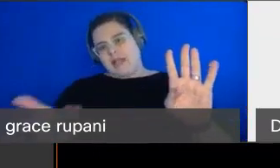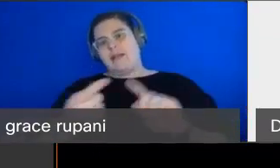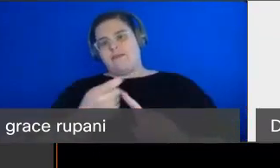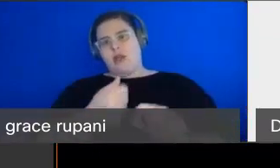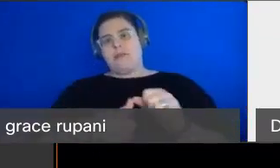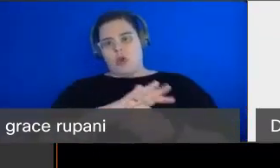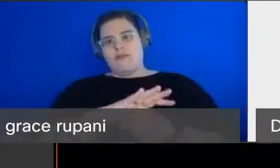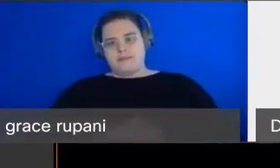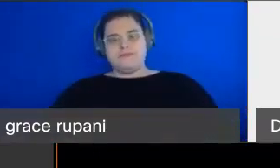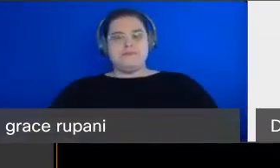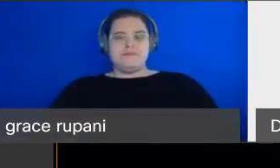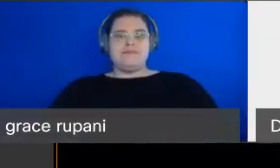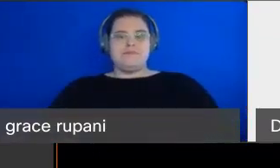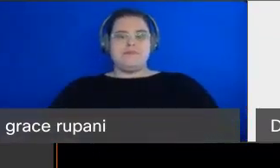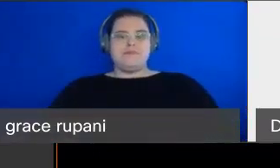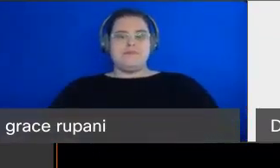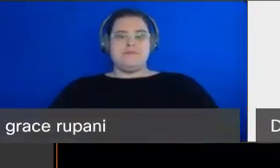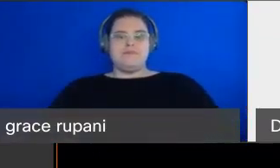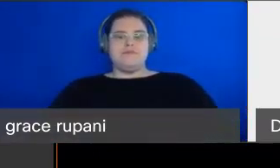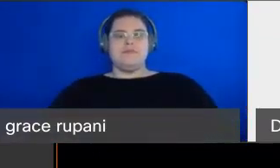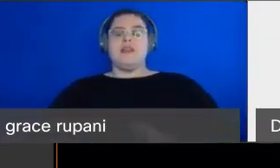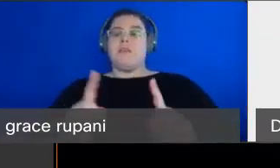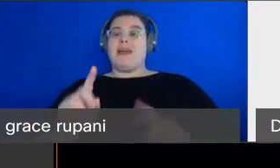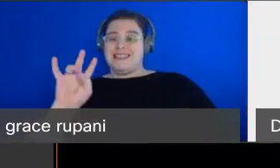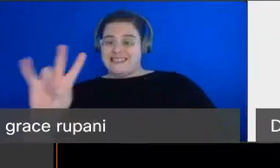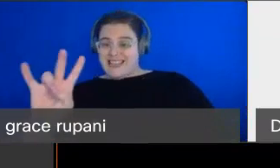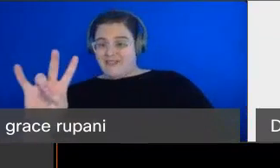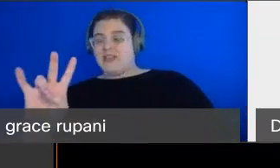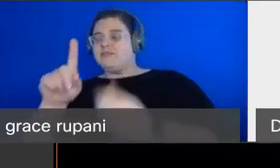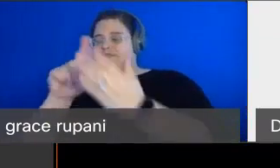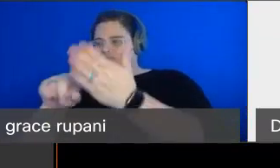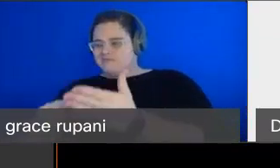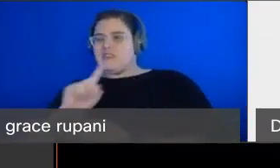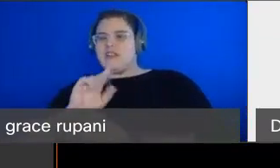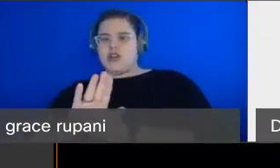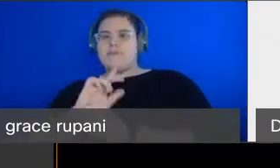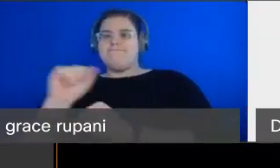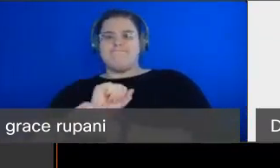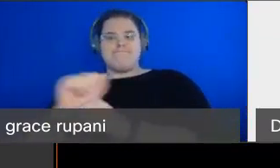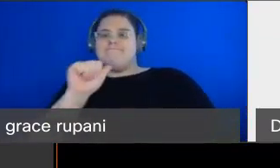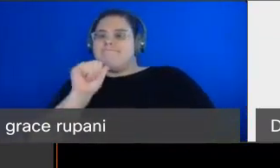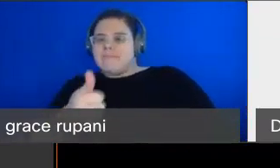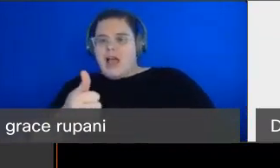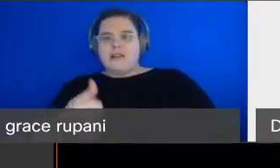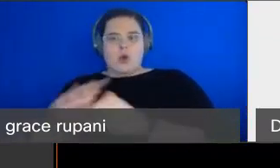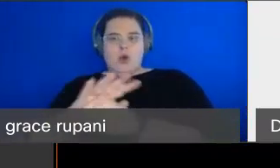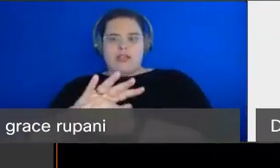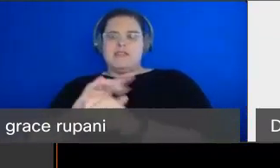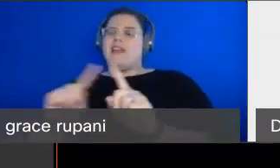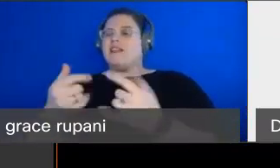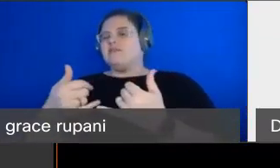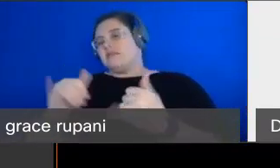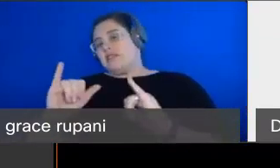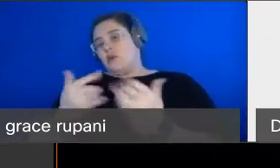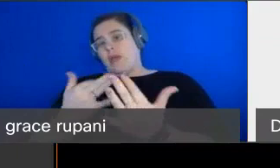7 where it's been confirmed that, in fact, it was not COVID, and we're still awaiting the final determination on some.